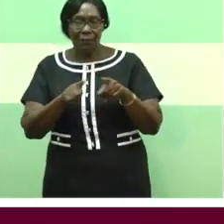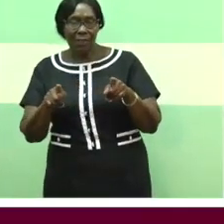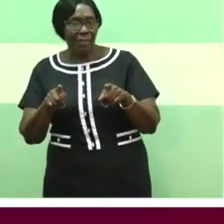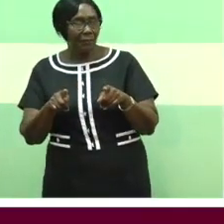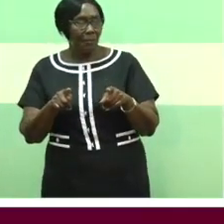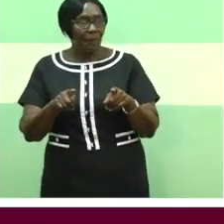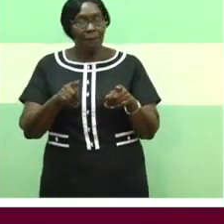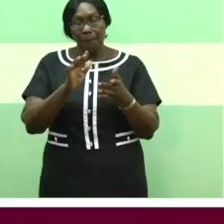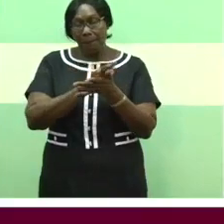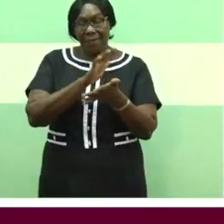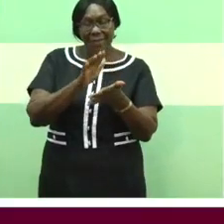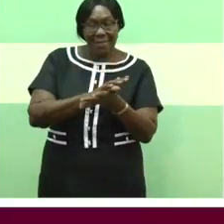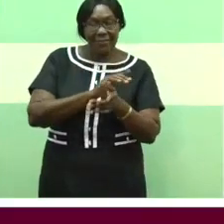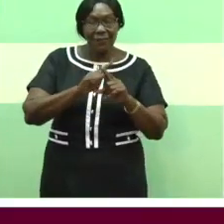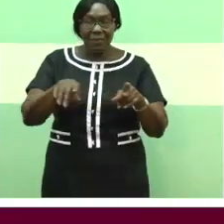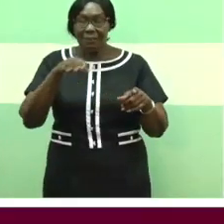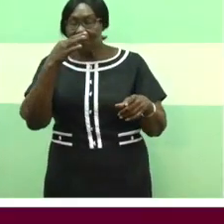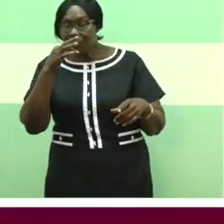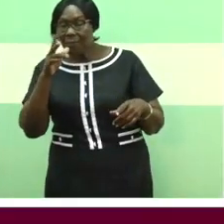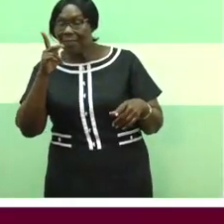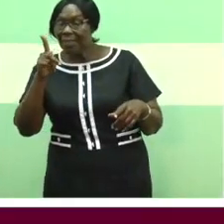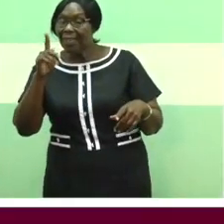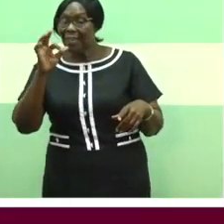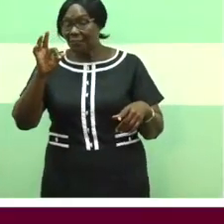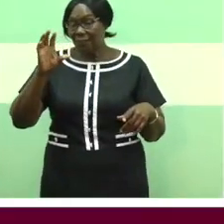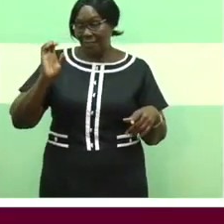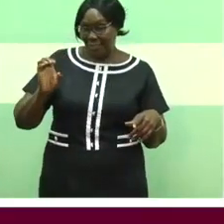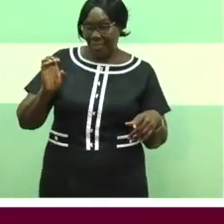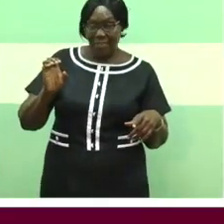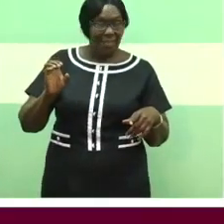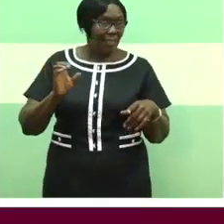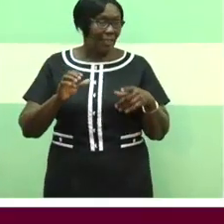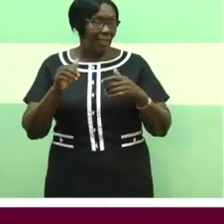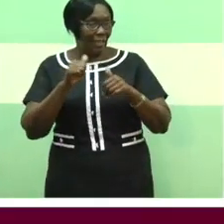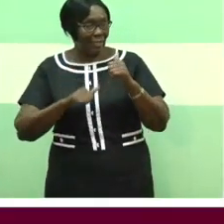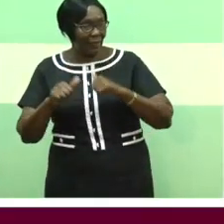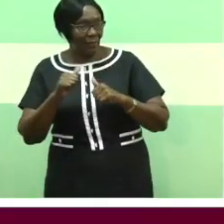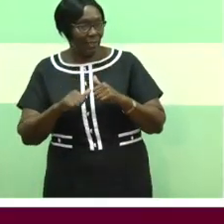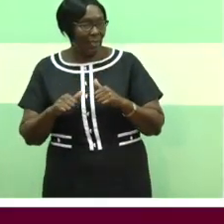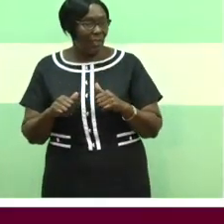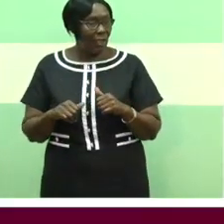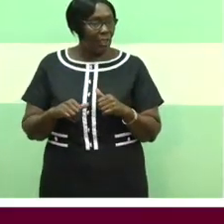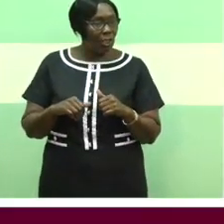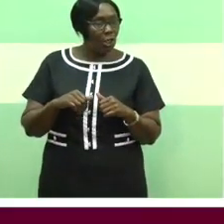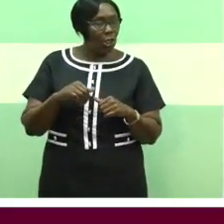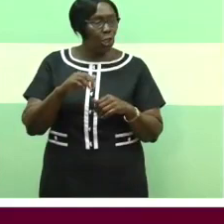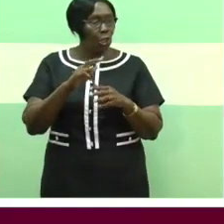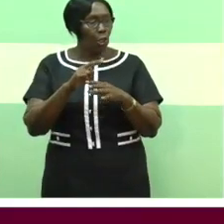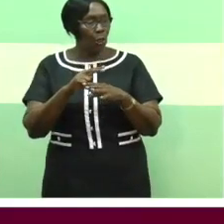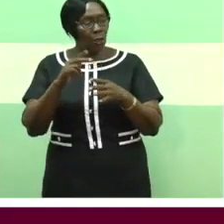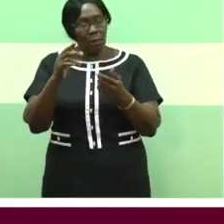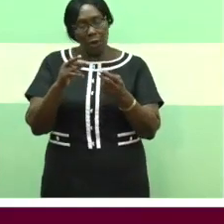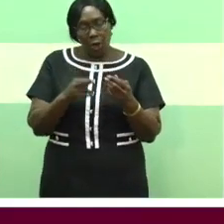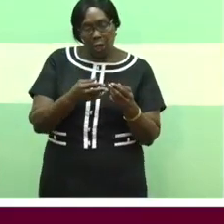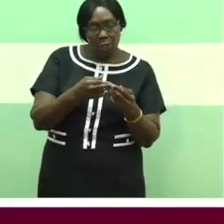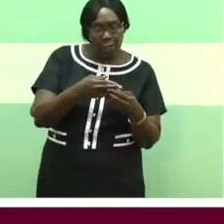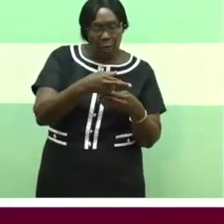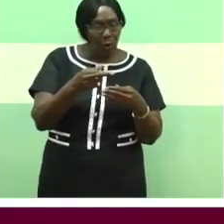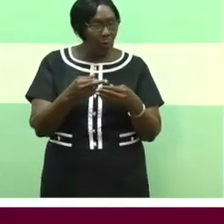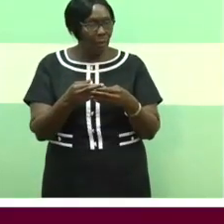get nice pictures for the food, and you can look for activities through your magazines, and you can cut them